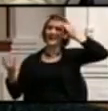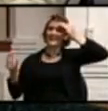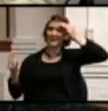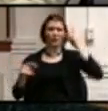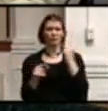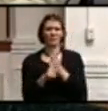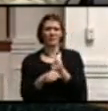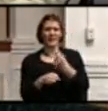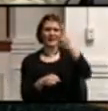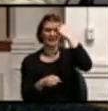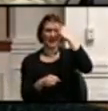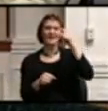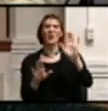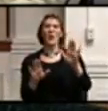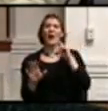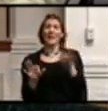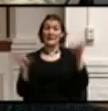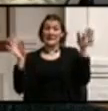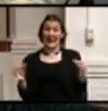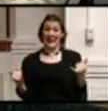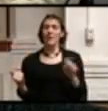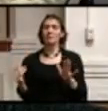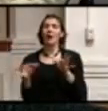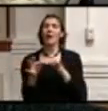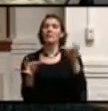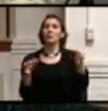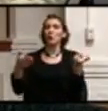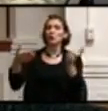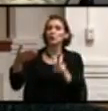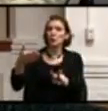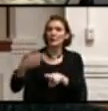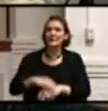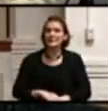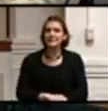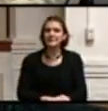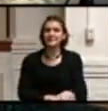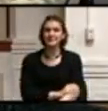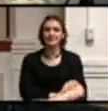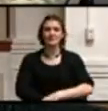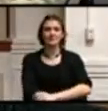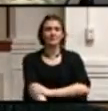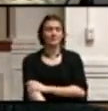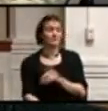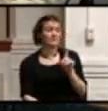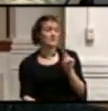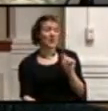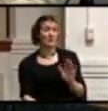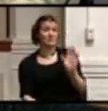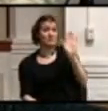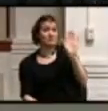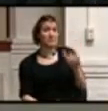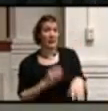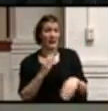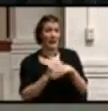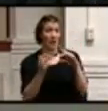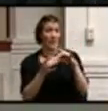So I think we should put it off till next meeting and decide. But that's where I'm at. Yeah, that's good articulation. Can I say one last thing? Yeah,